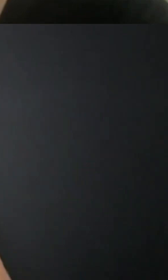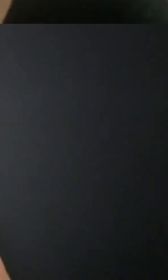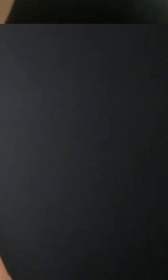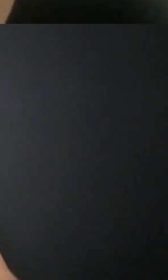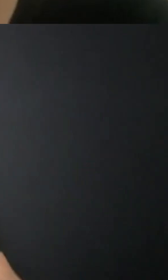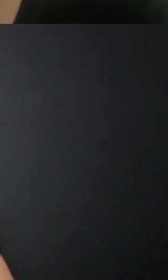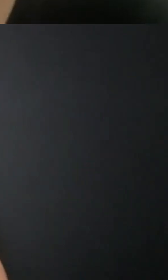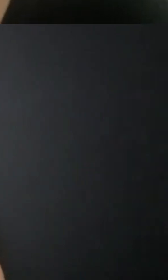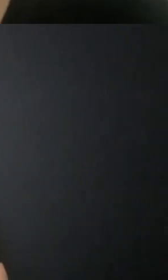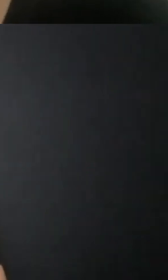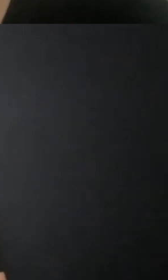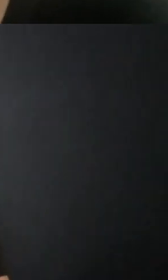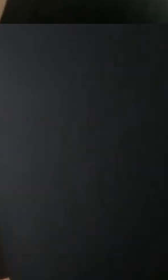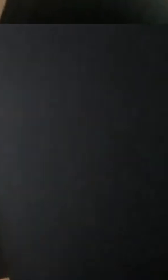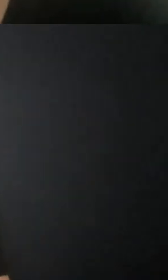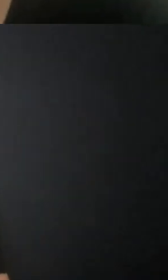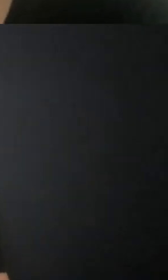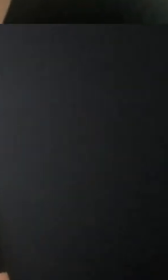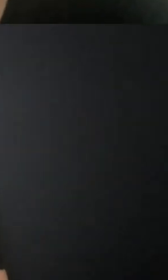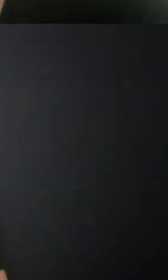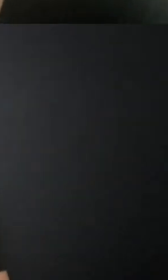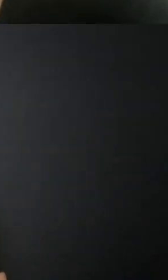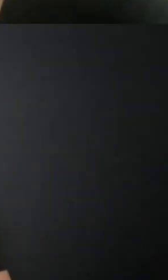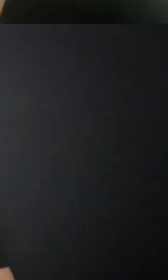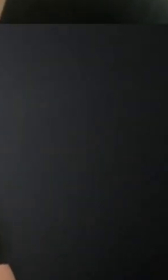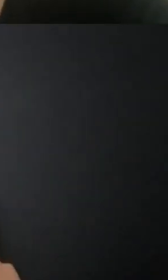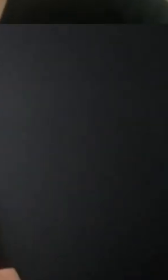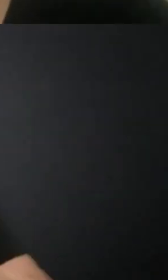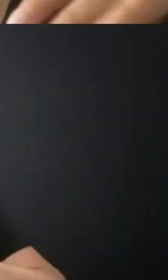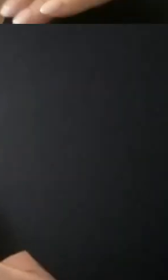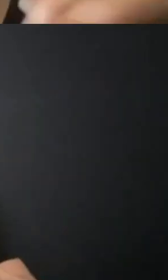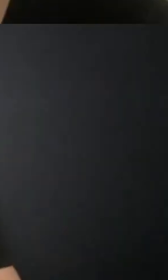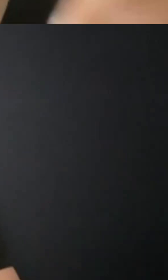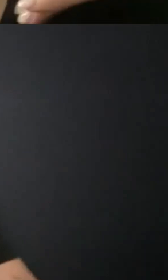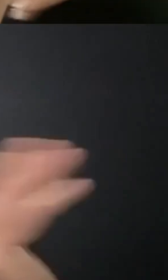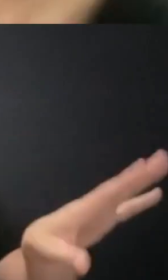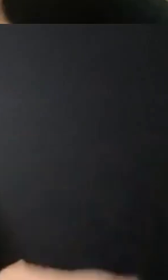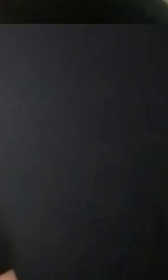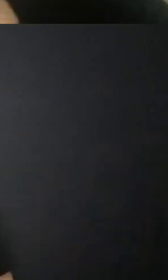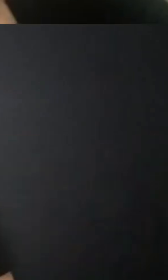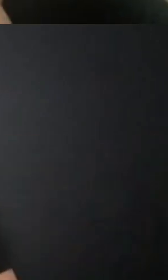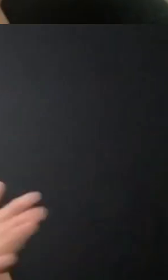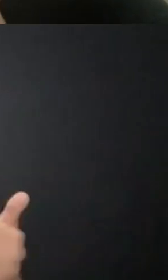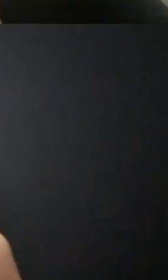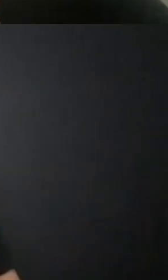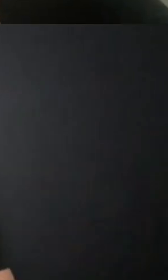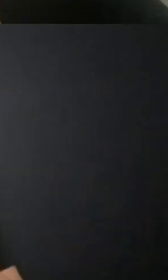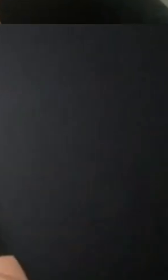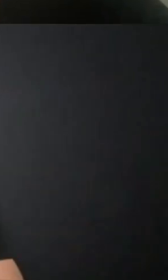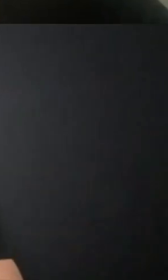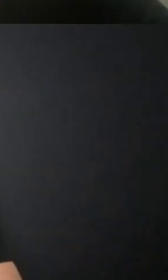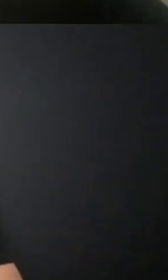you know when the recording's available, and we'll let you know when next week material is available too. Okay. But I hope you all have a great night. If you do